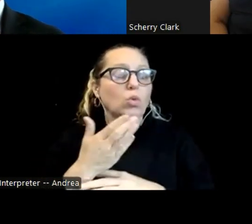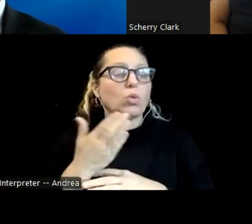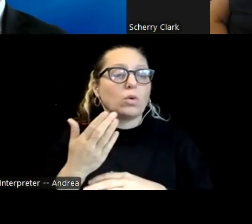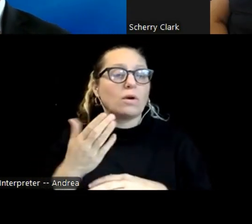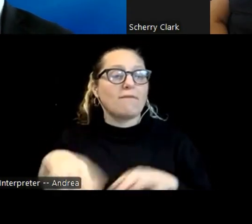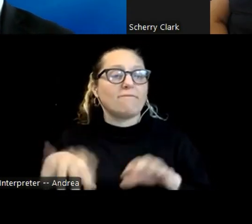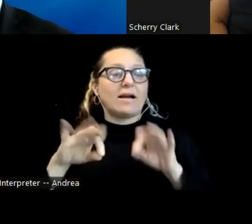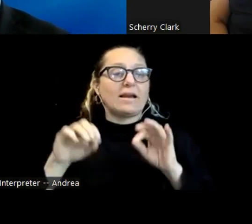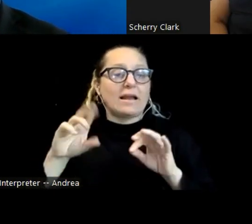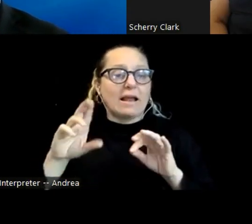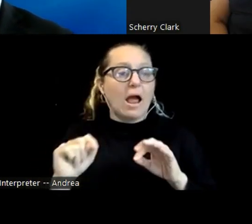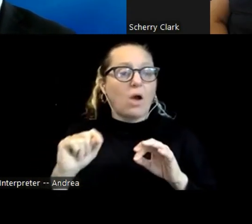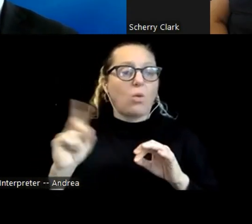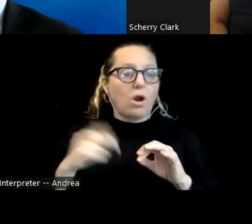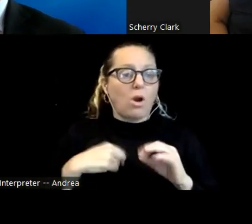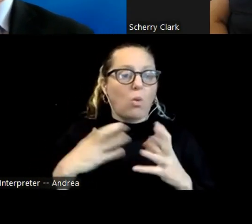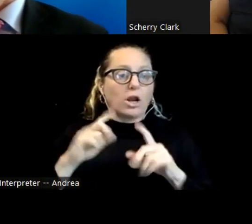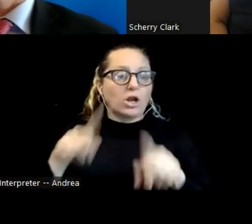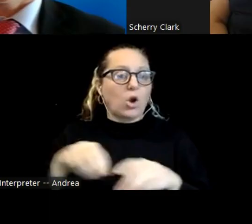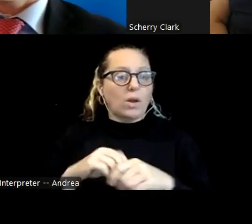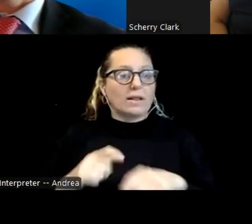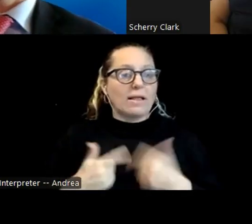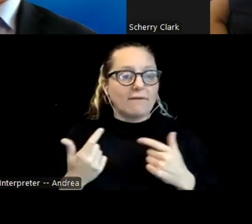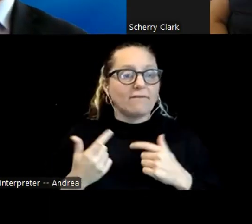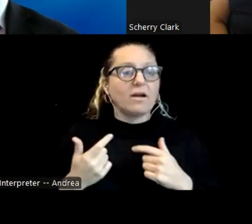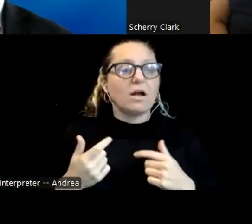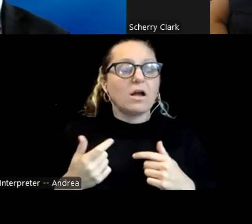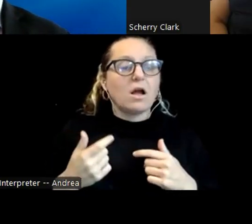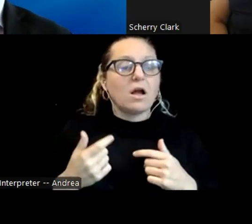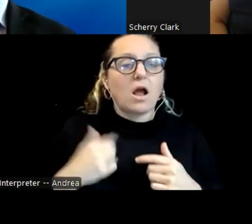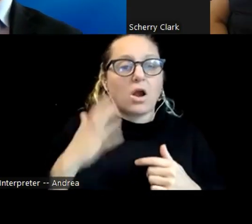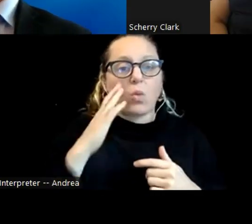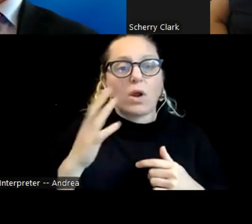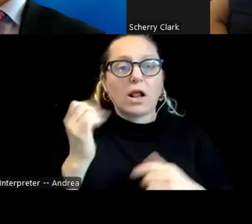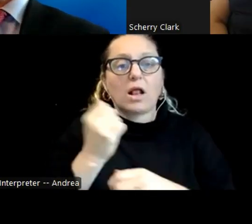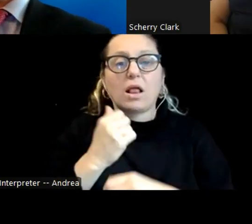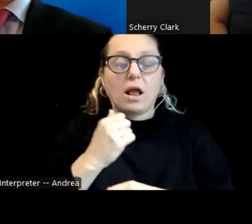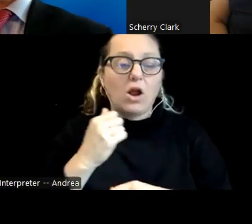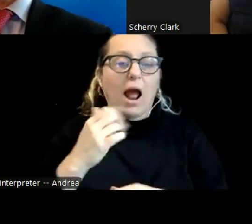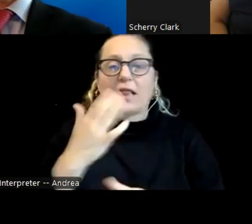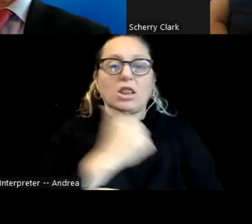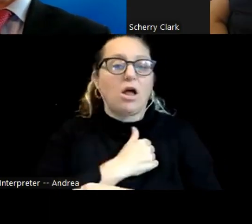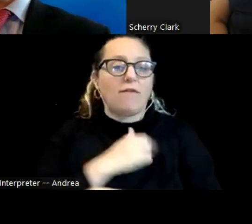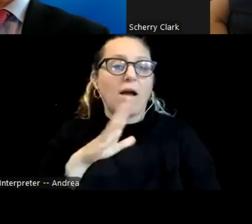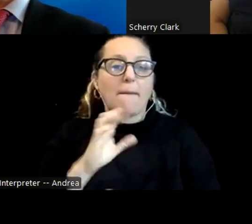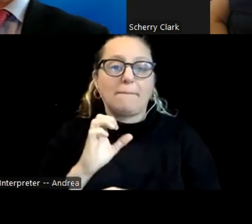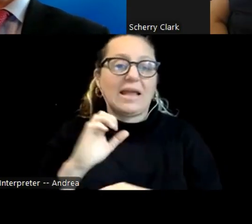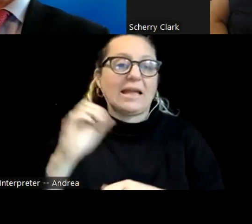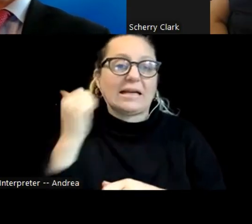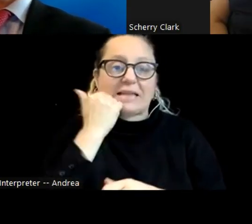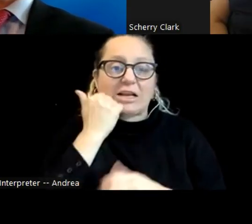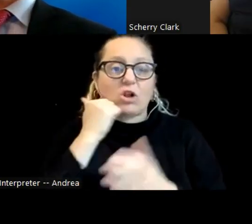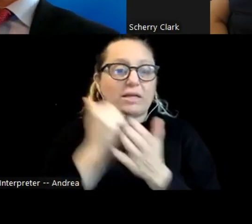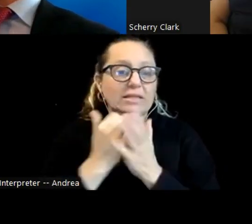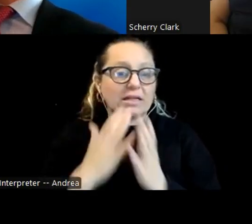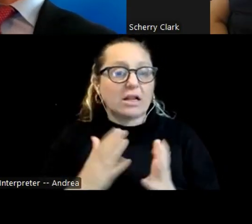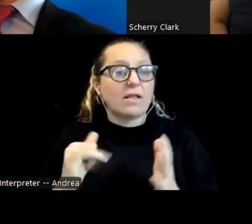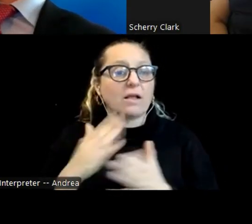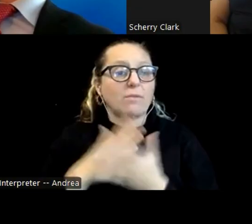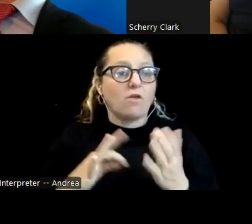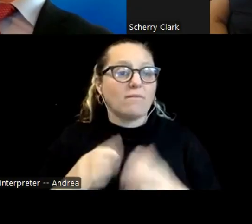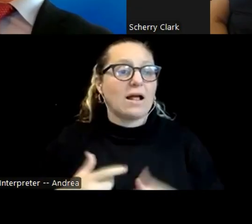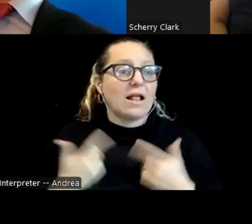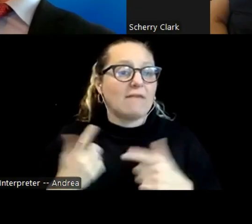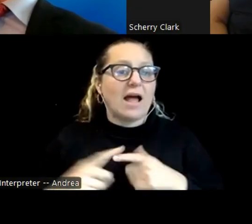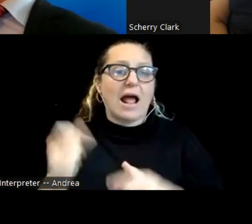finding out where I wanted to go in life, I absolutely loved being a dental assistant. It was a part of my life. I loved